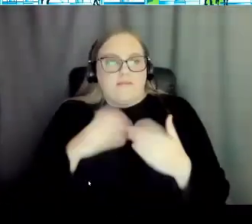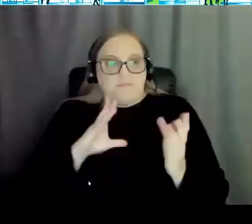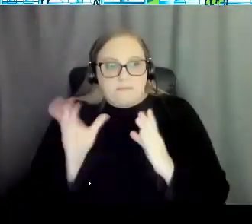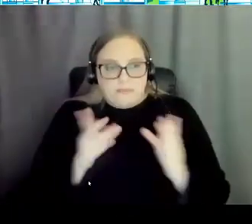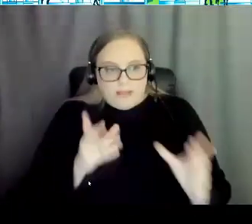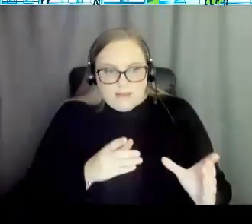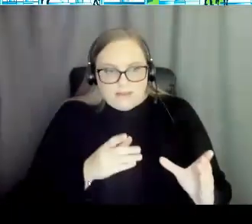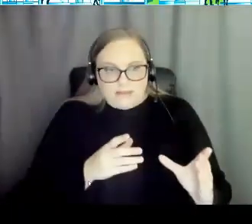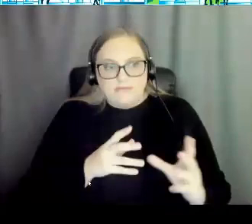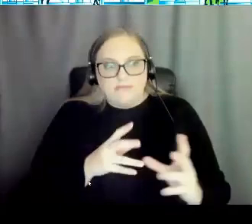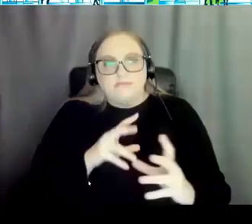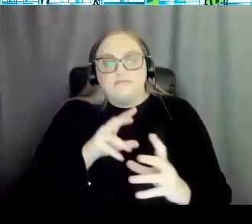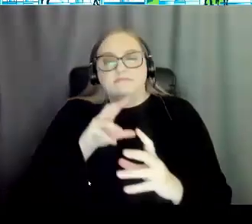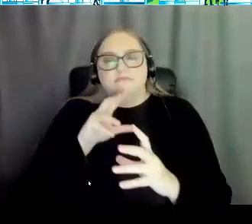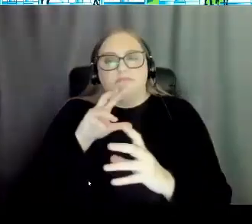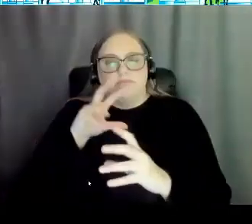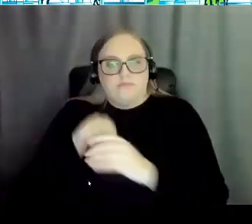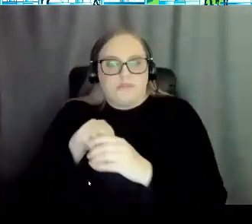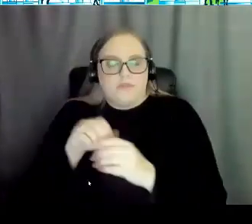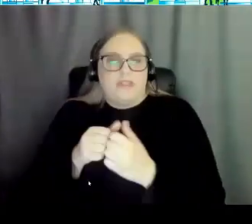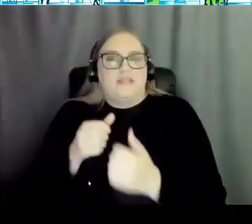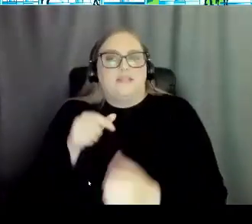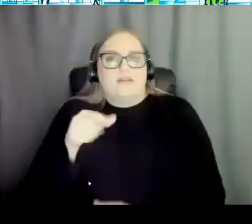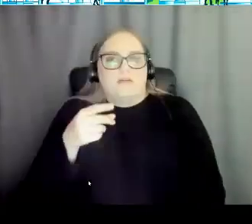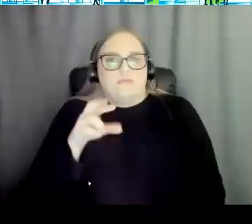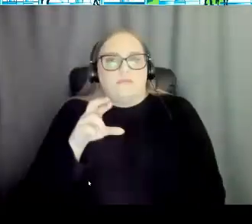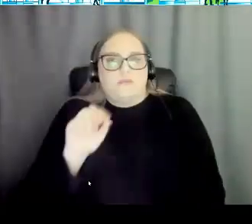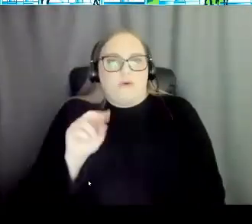with these existing pro-nuclear groups